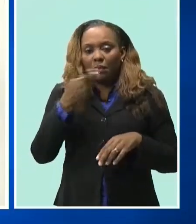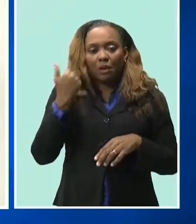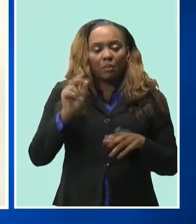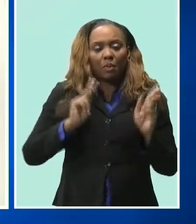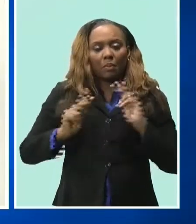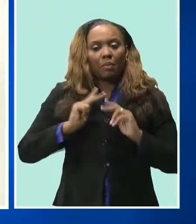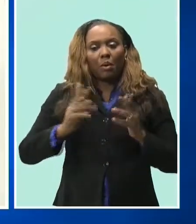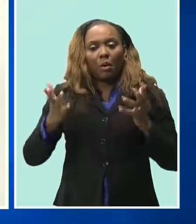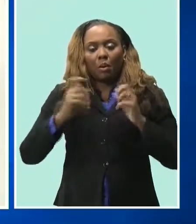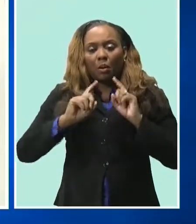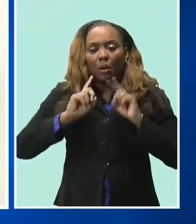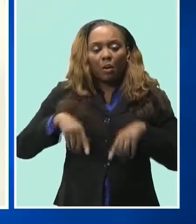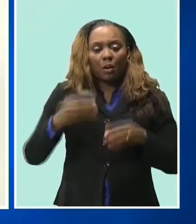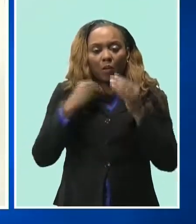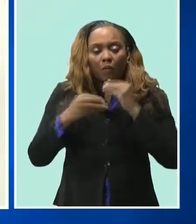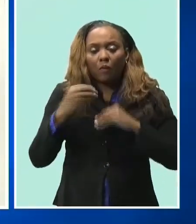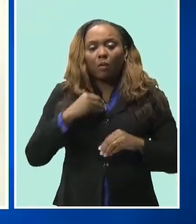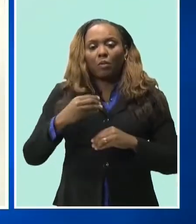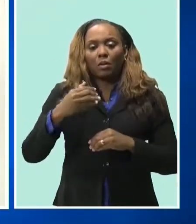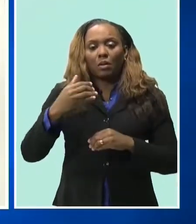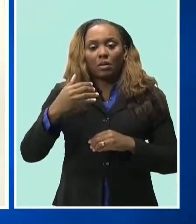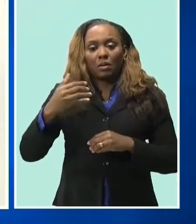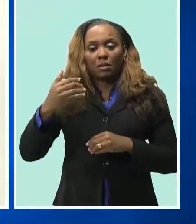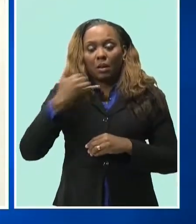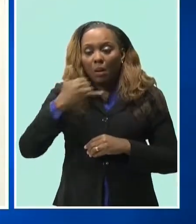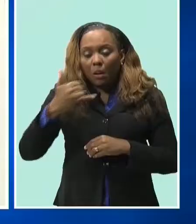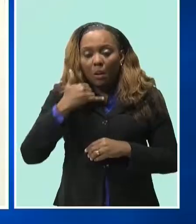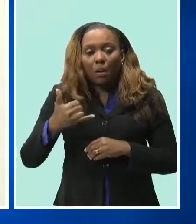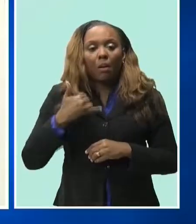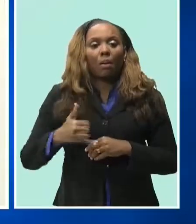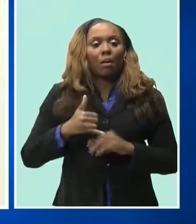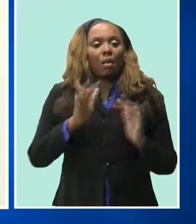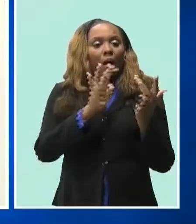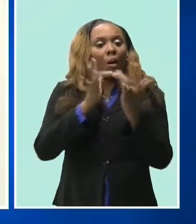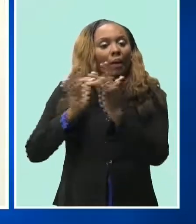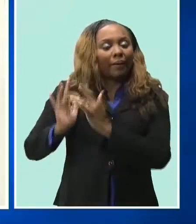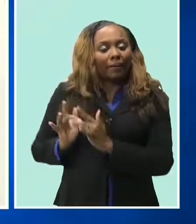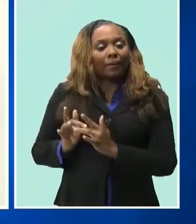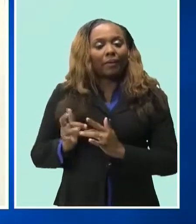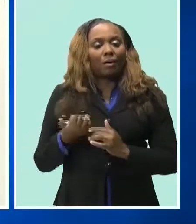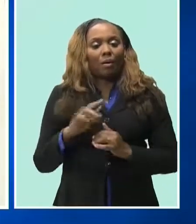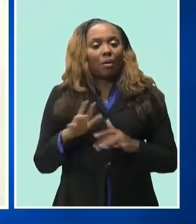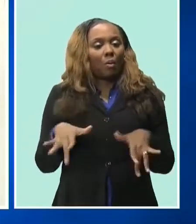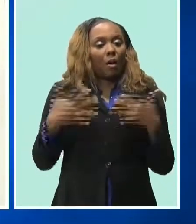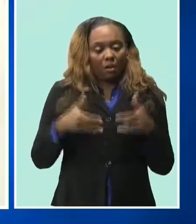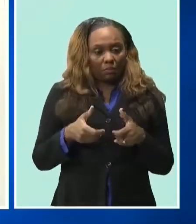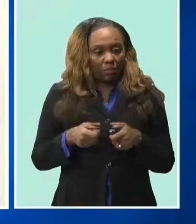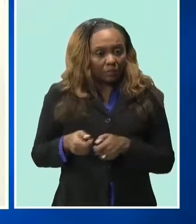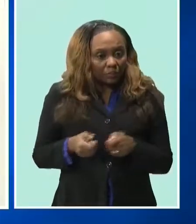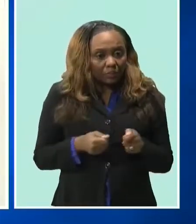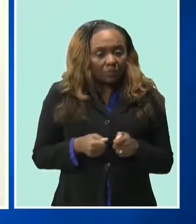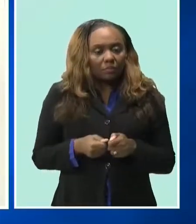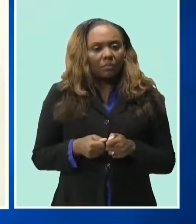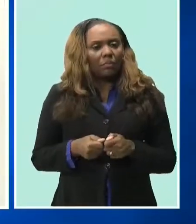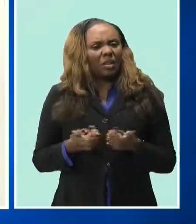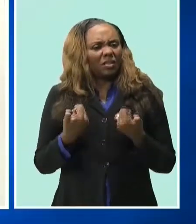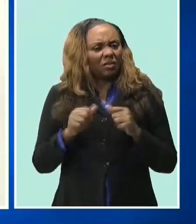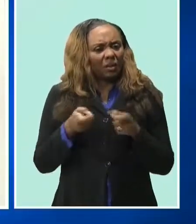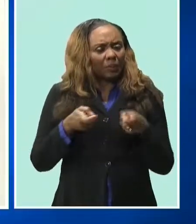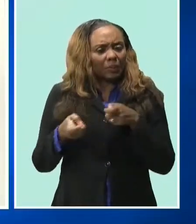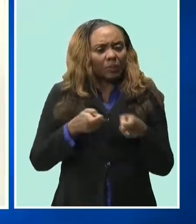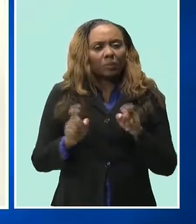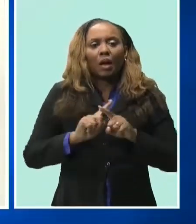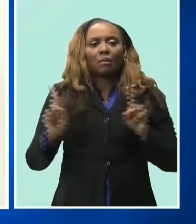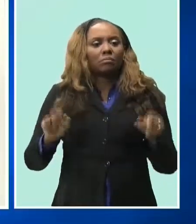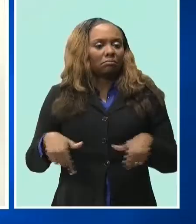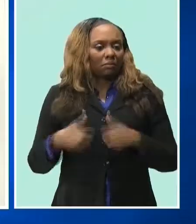online, whether via telephone, or whether via WhatsApp messages. They have been coping, but there are challenges. And as I would have said on Tuesday,